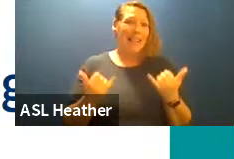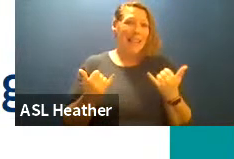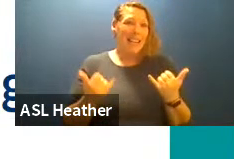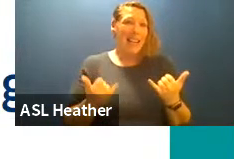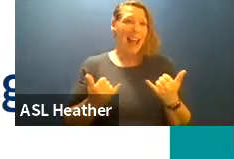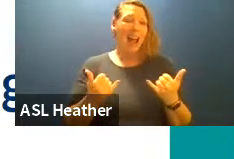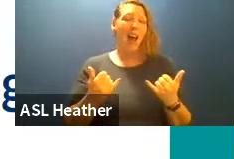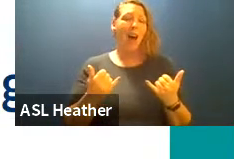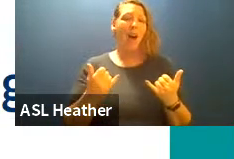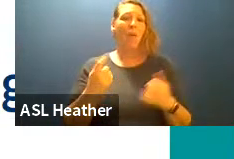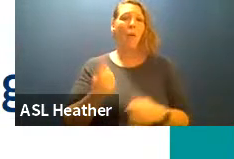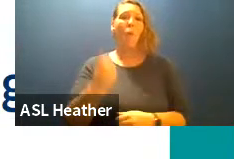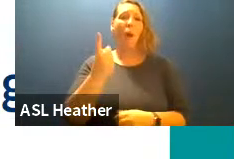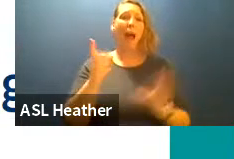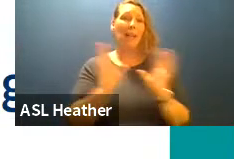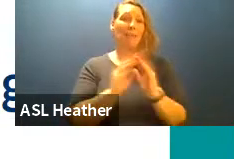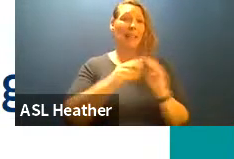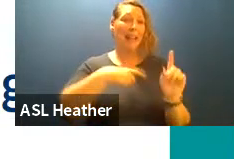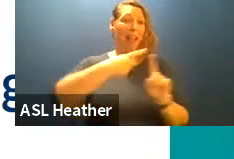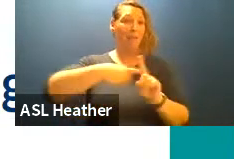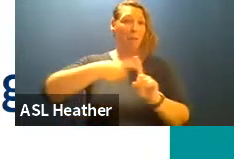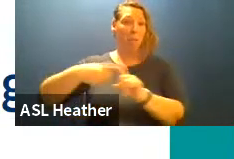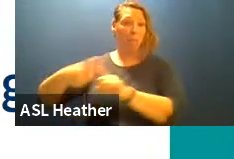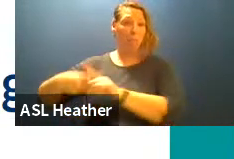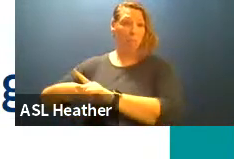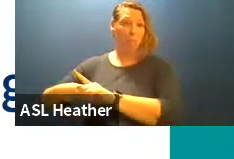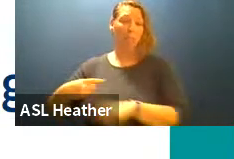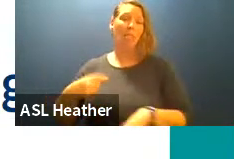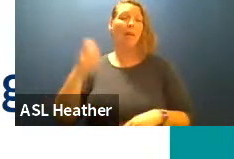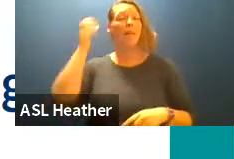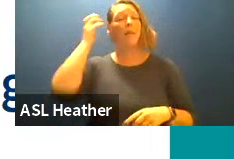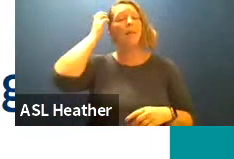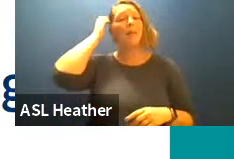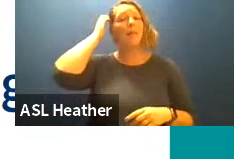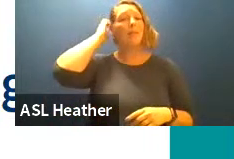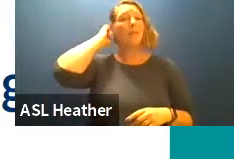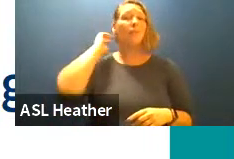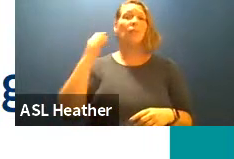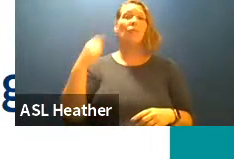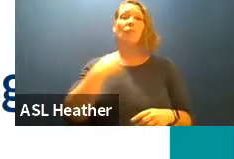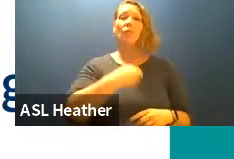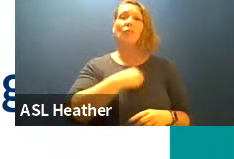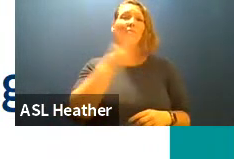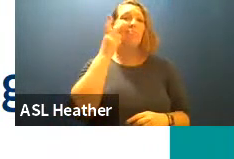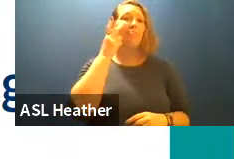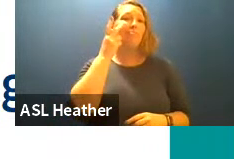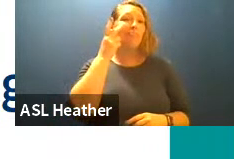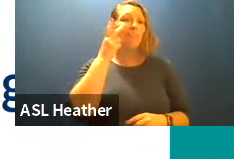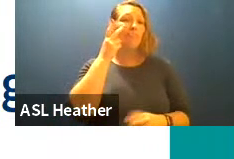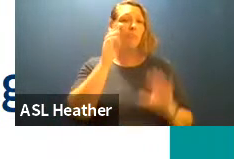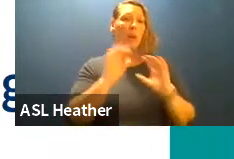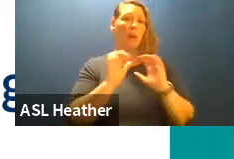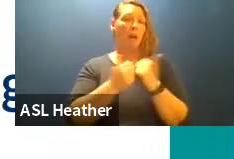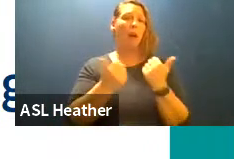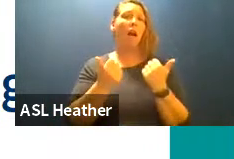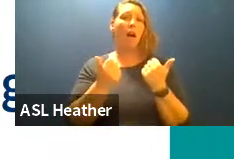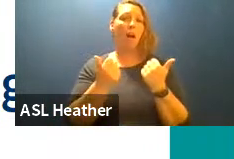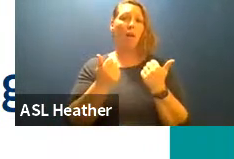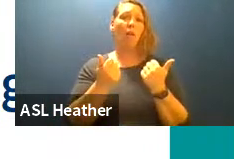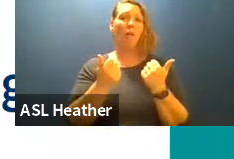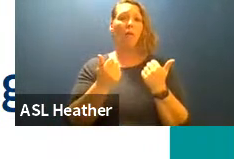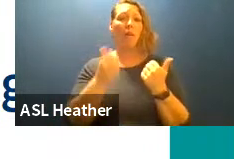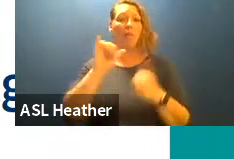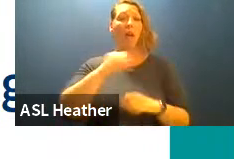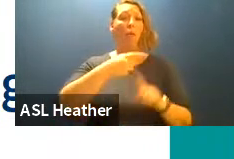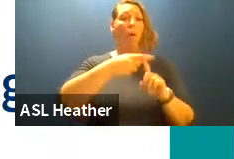the pace of 1 meeting per month. We are looking at how we can, within that